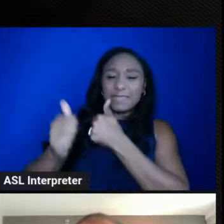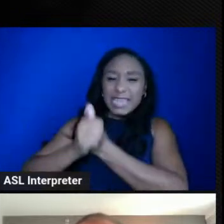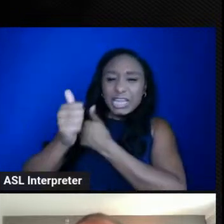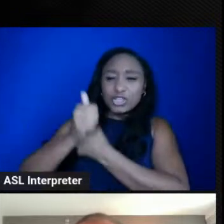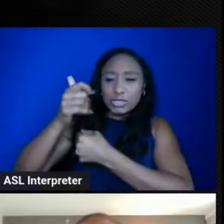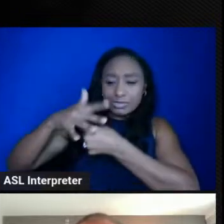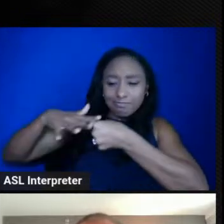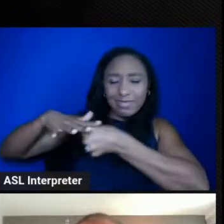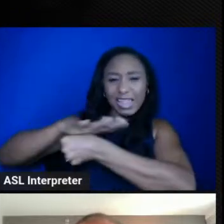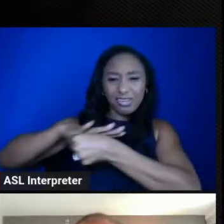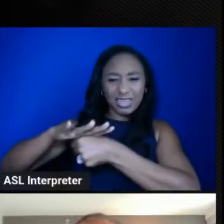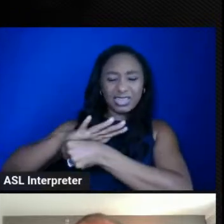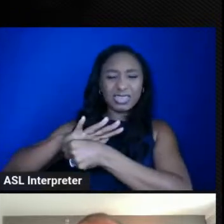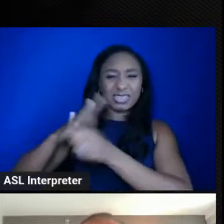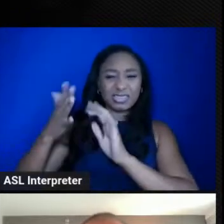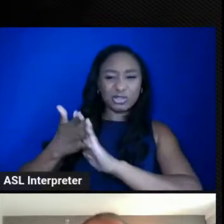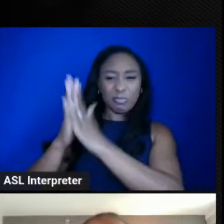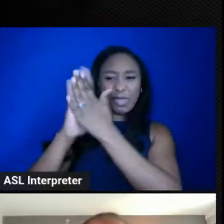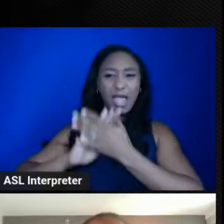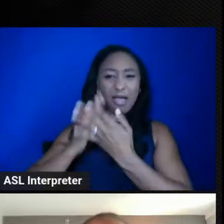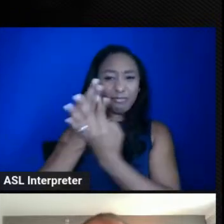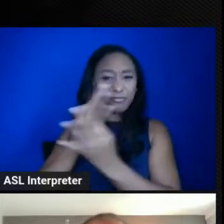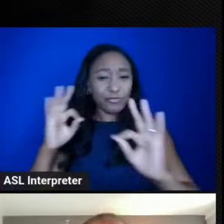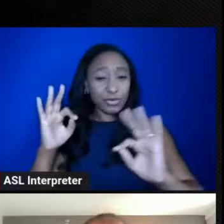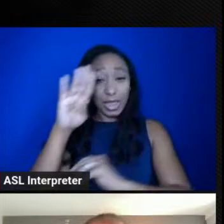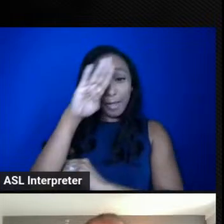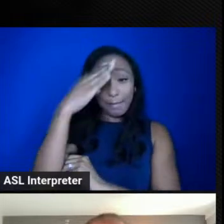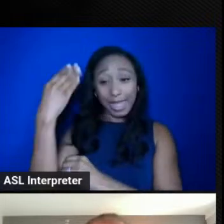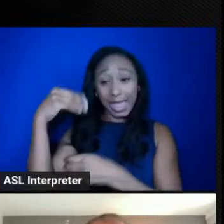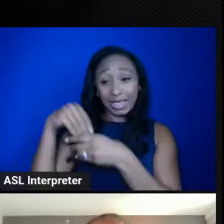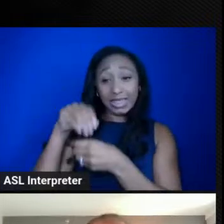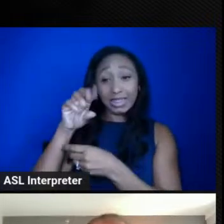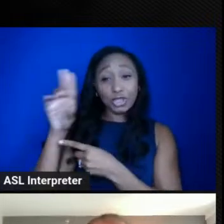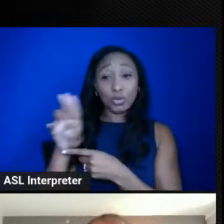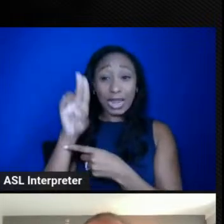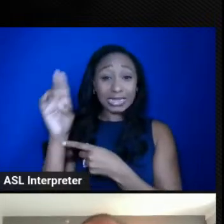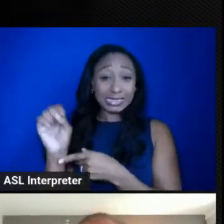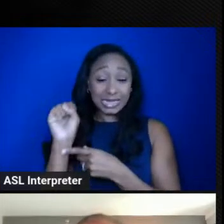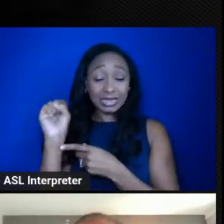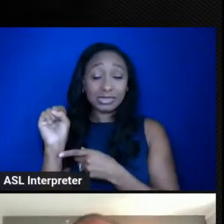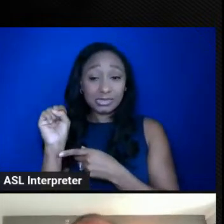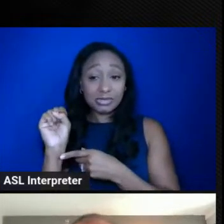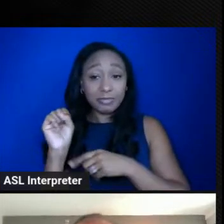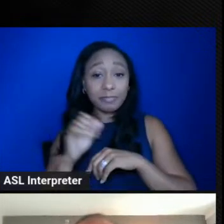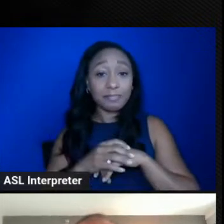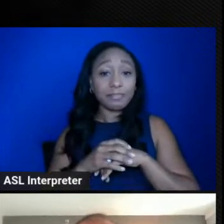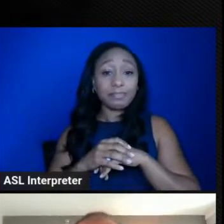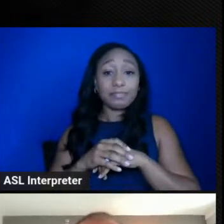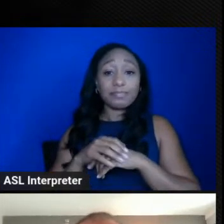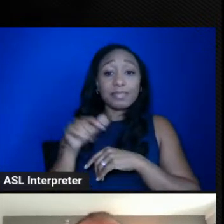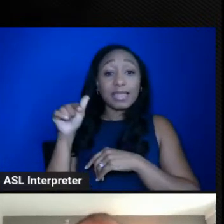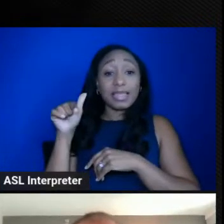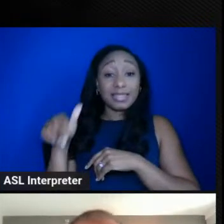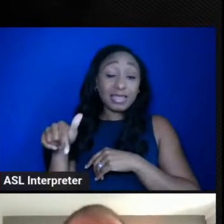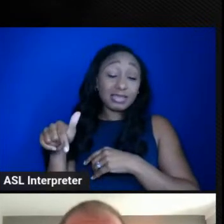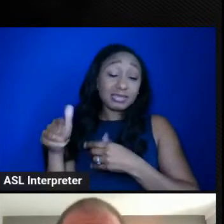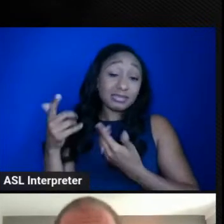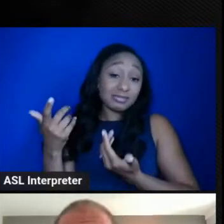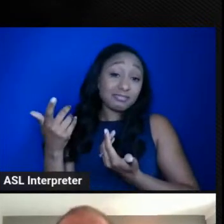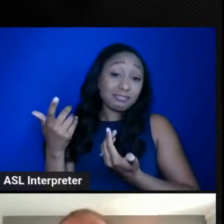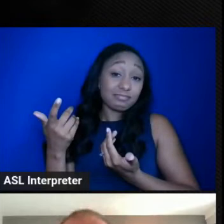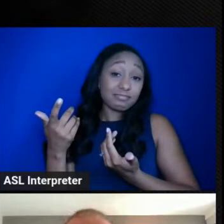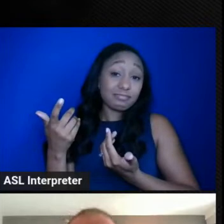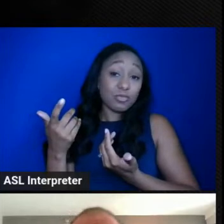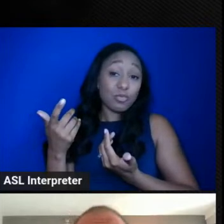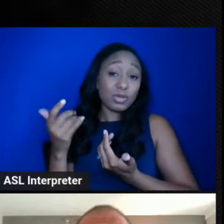black anywhere in the United States. This was a product of its